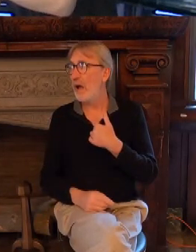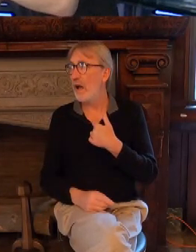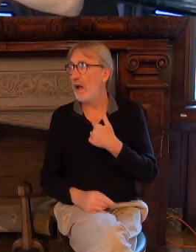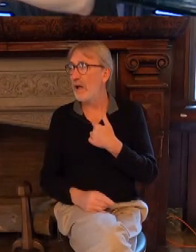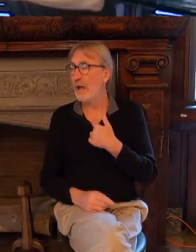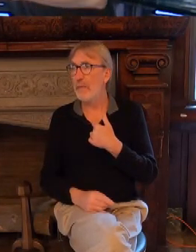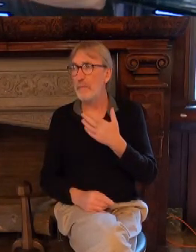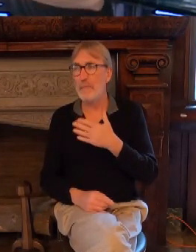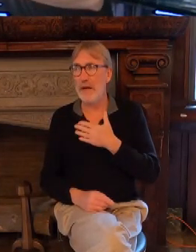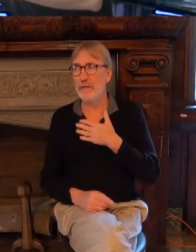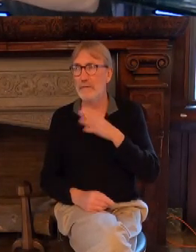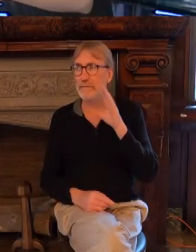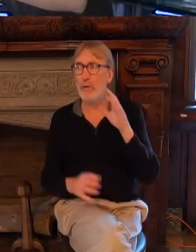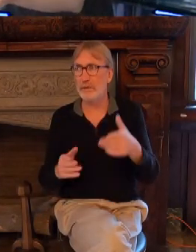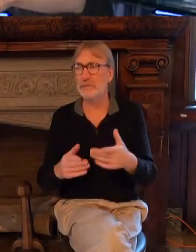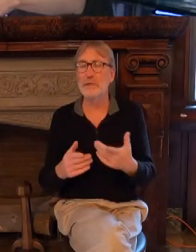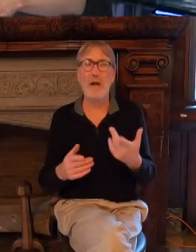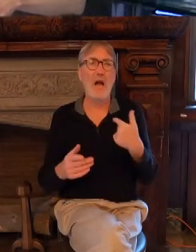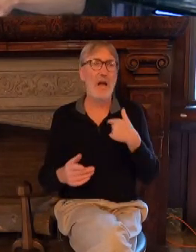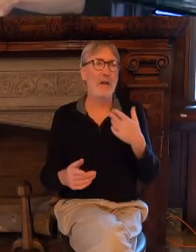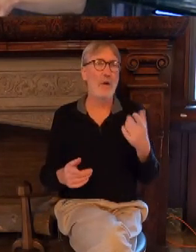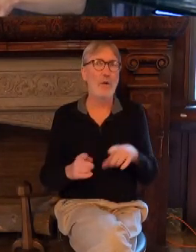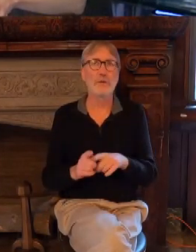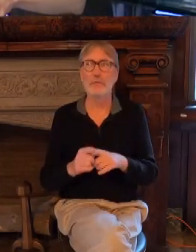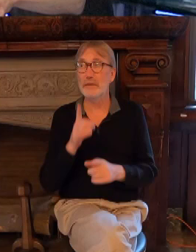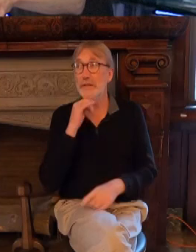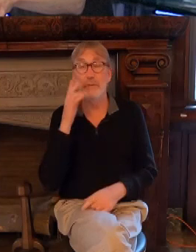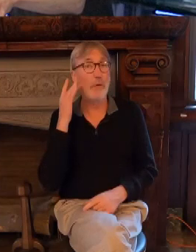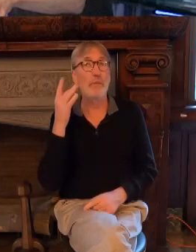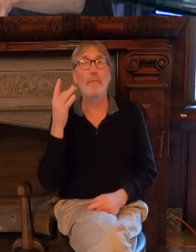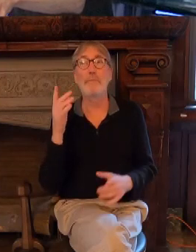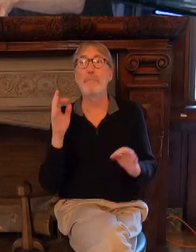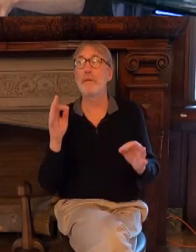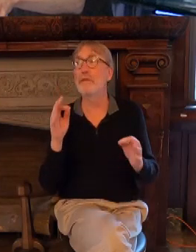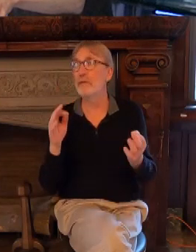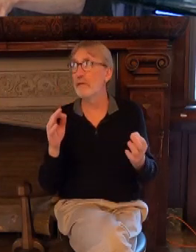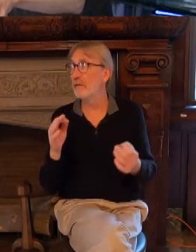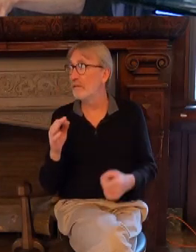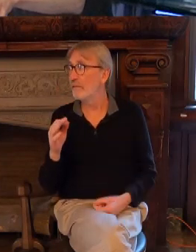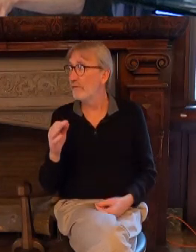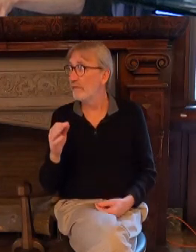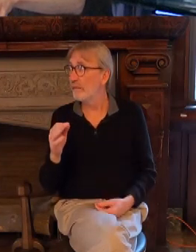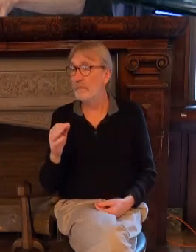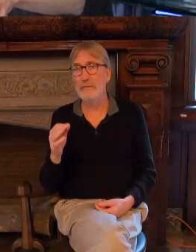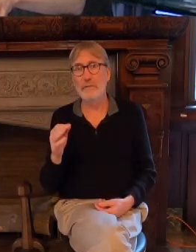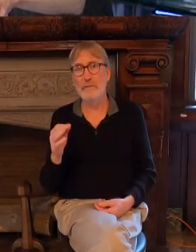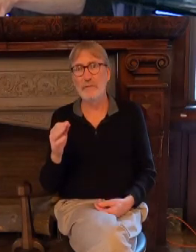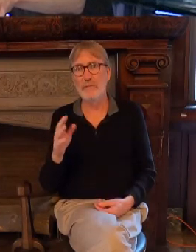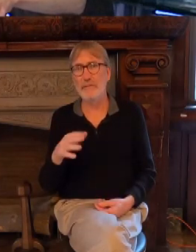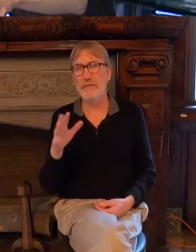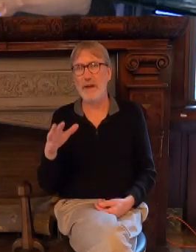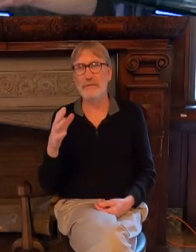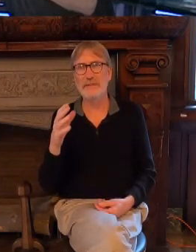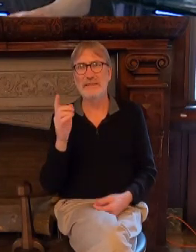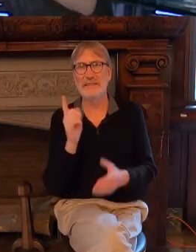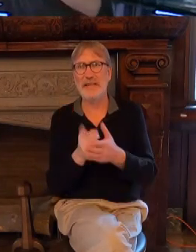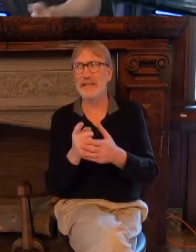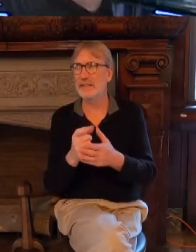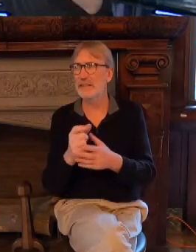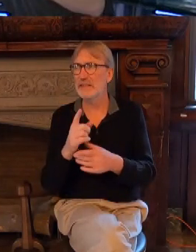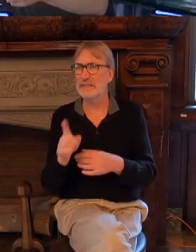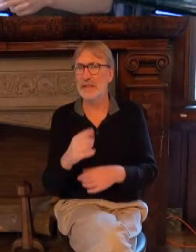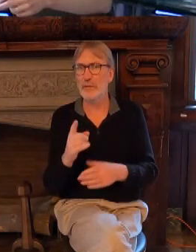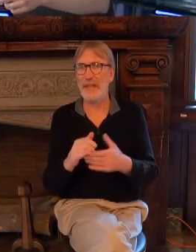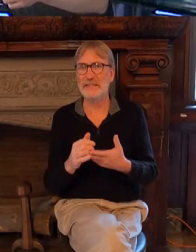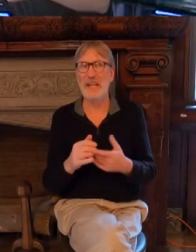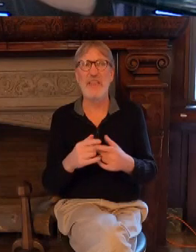main focus. I also, like, the gold standard of signalization is probably like a 55-second signal cycle. That's like the bare minimum of